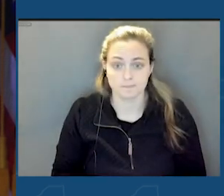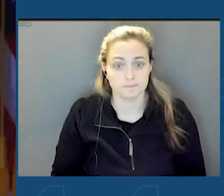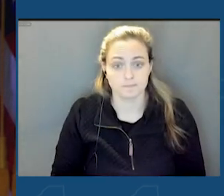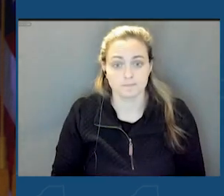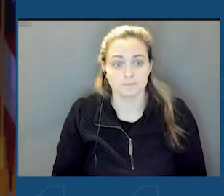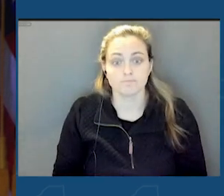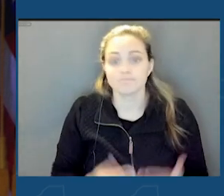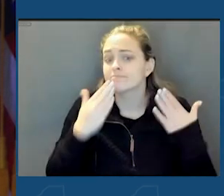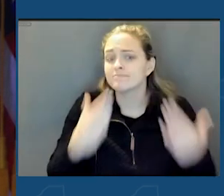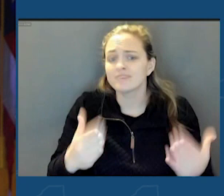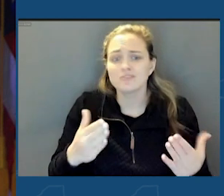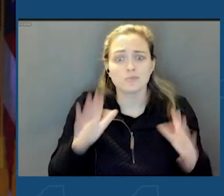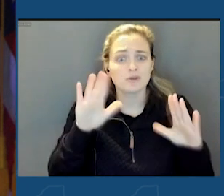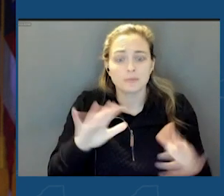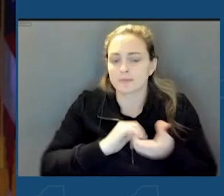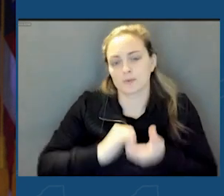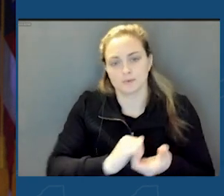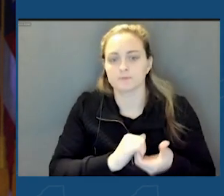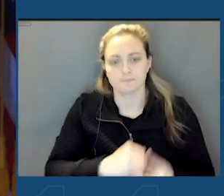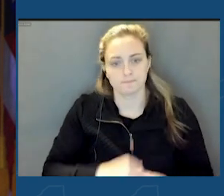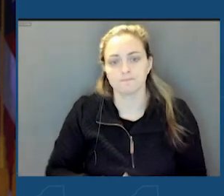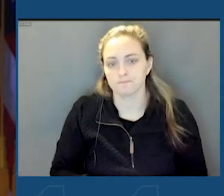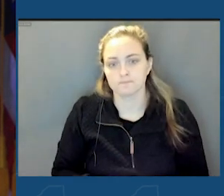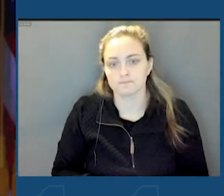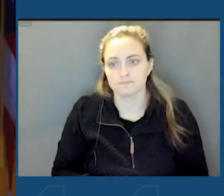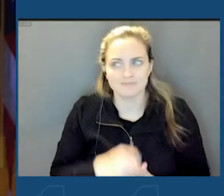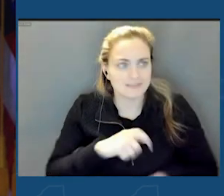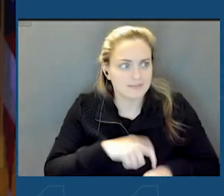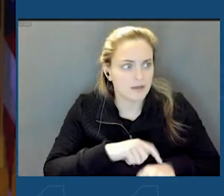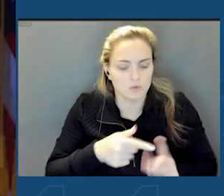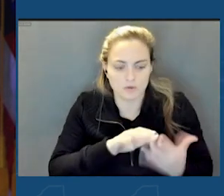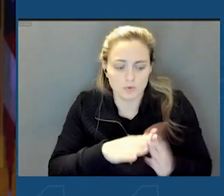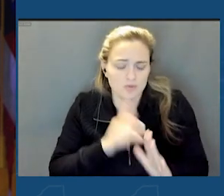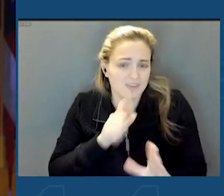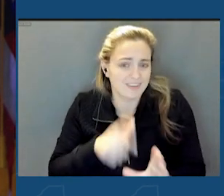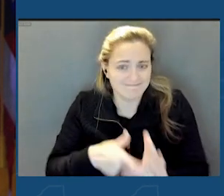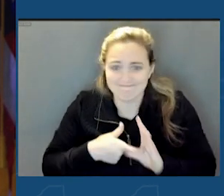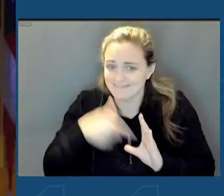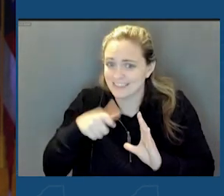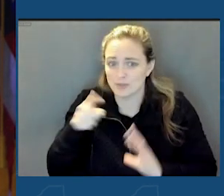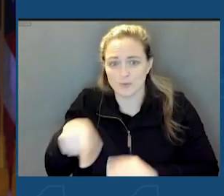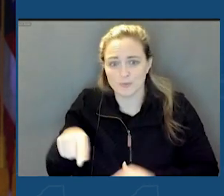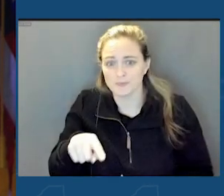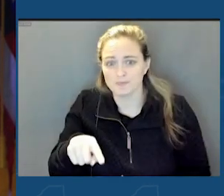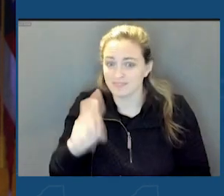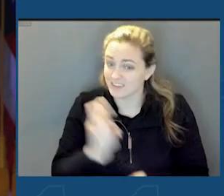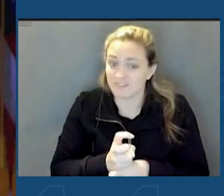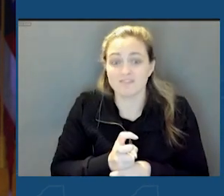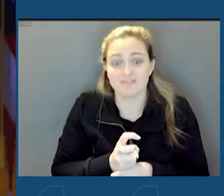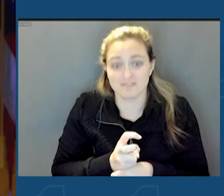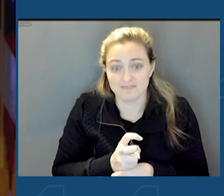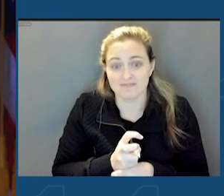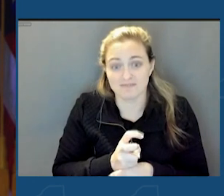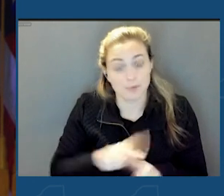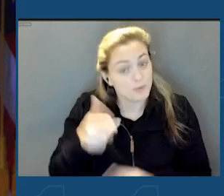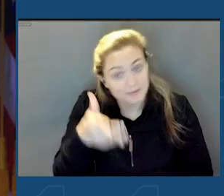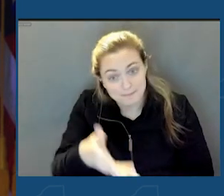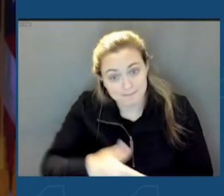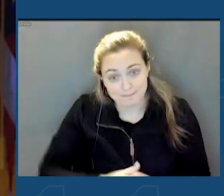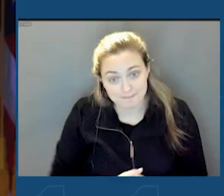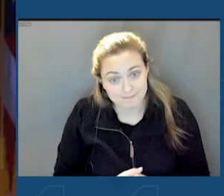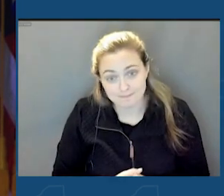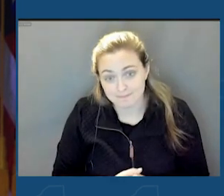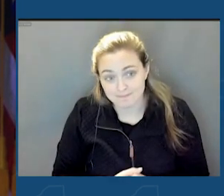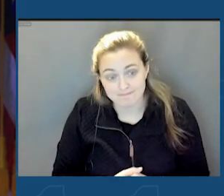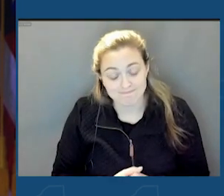for being such extraordinary partners at a time when your communities needed you. And it was tough, but you were there. You did what your